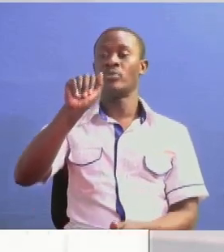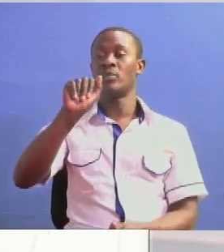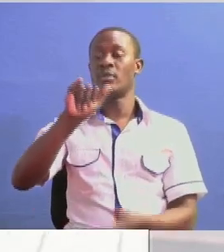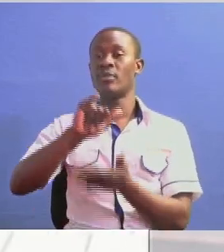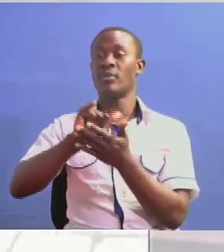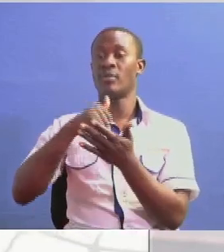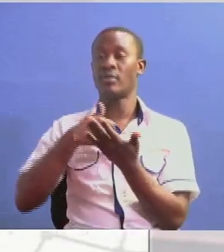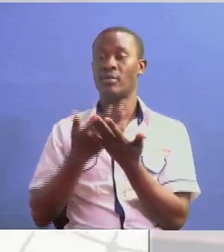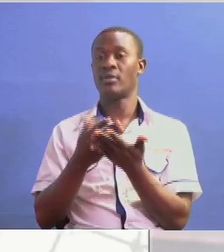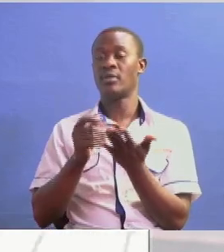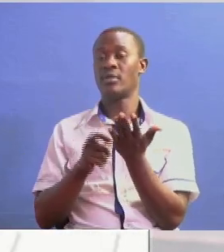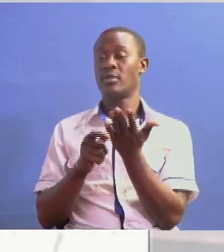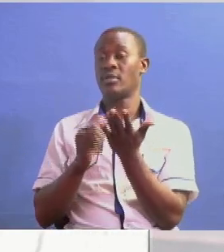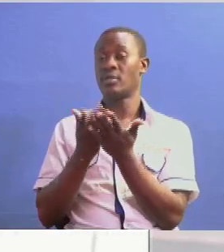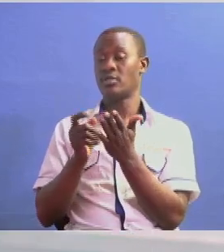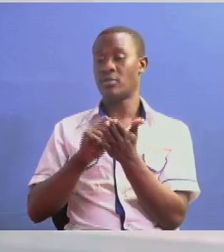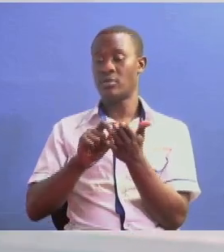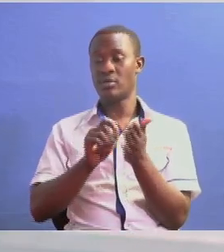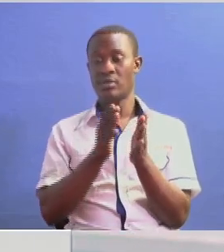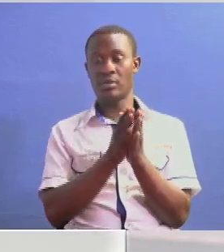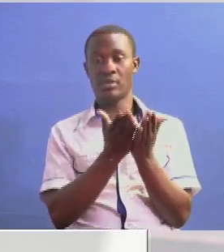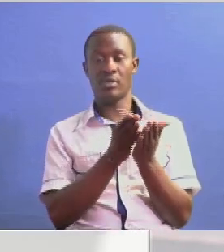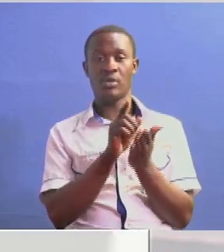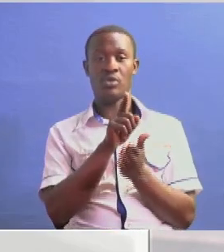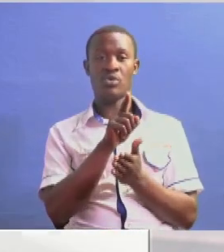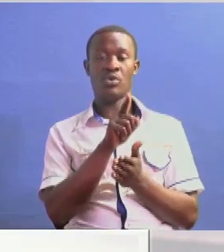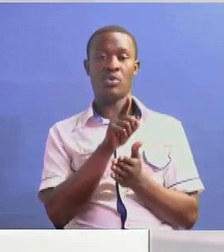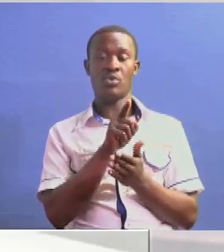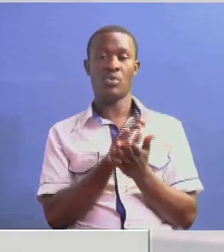is Kiswahili author of CBC books, and of course your